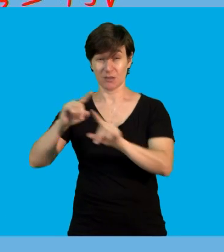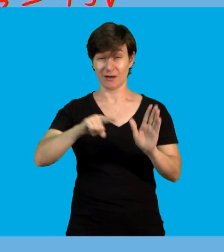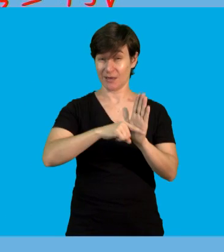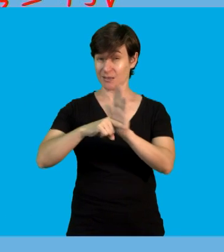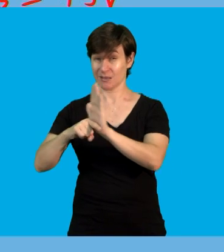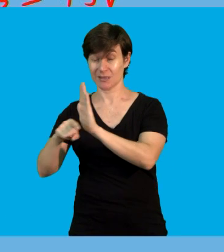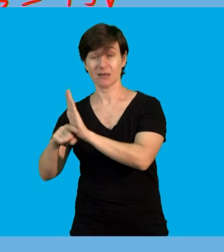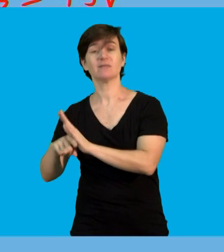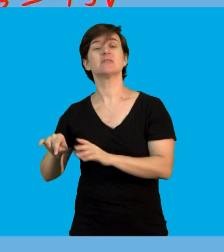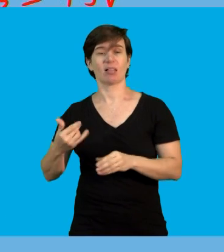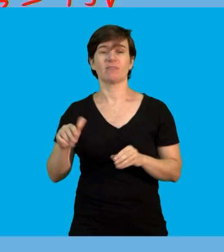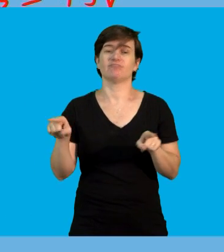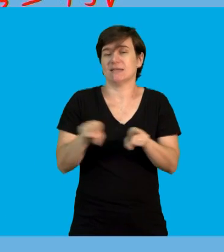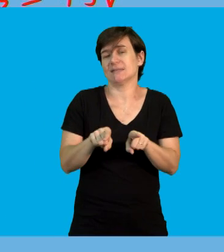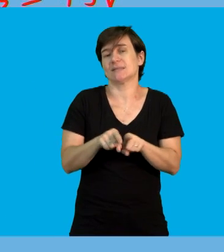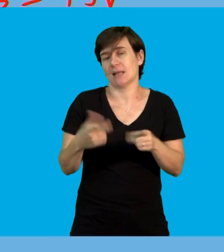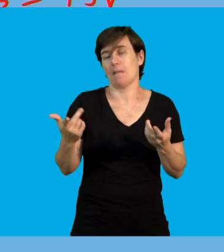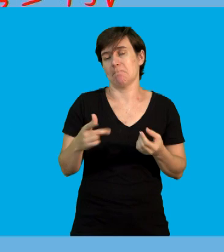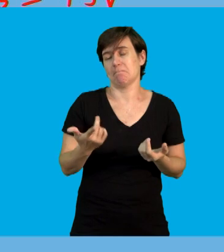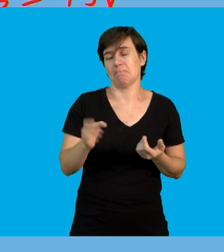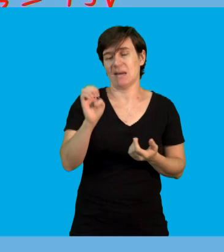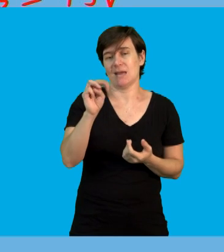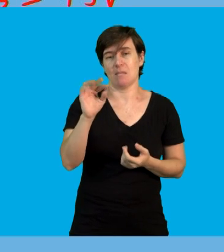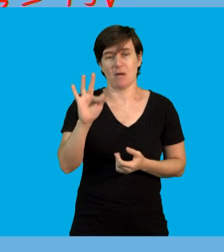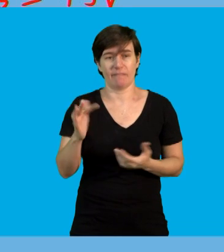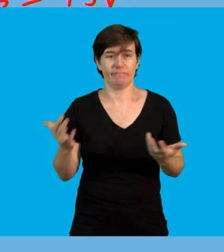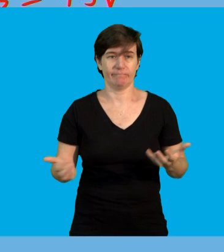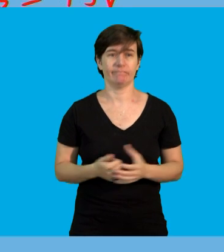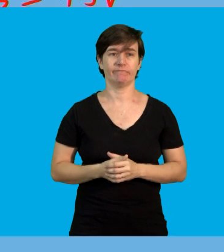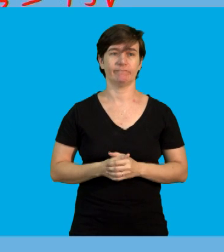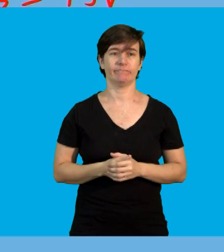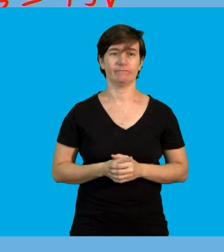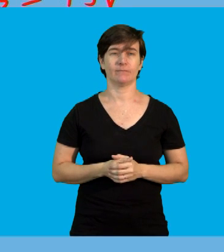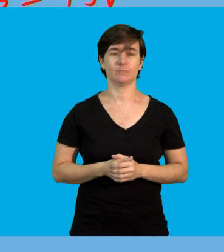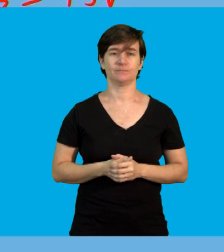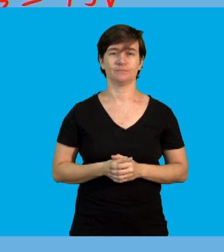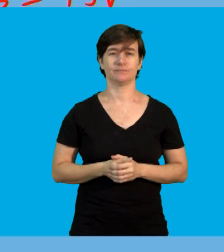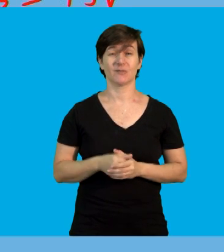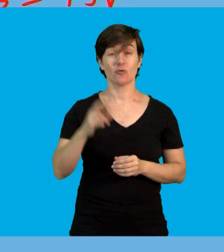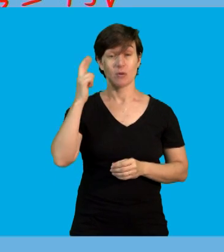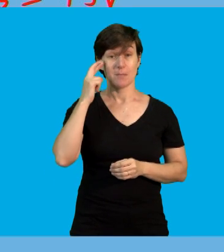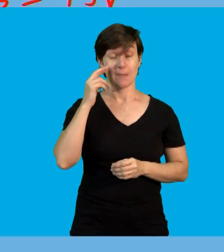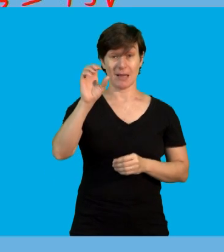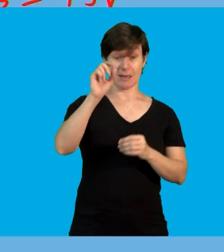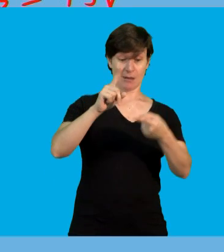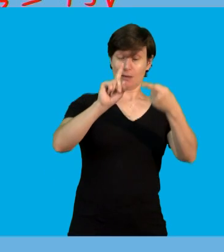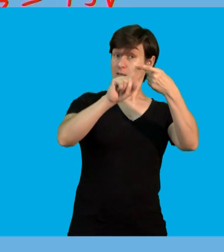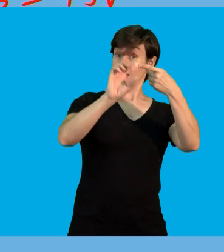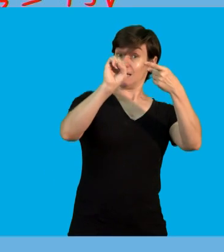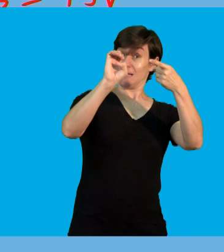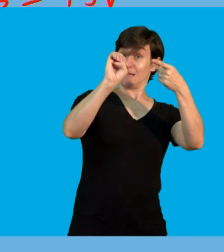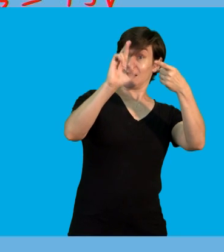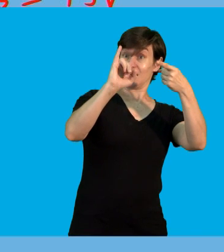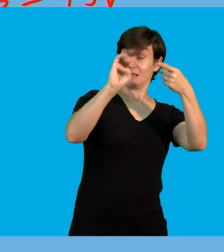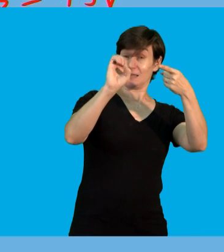fraction of the total current each cell generates, and the longer they last. So in series, remember, the more cells we add in